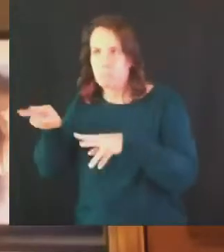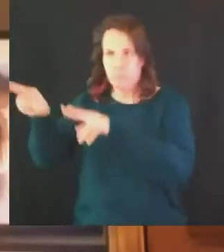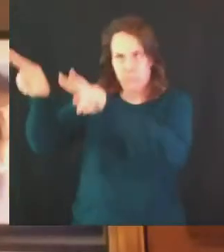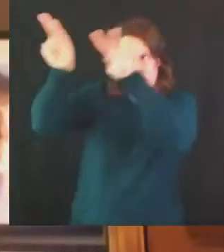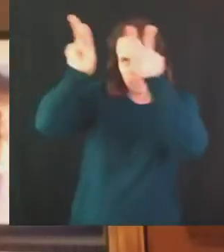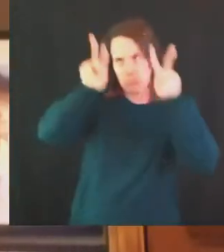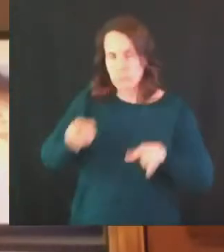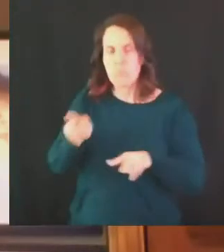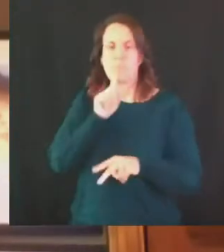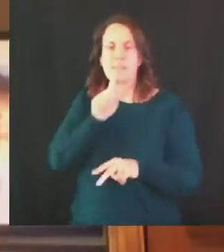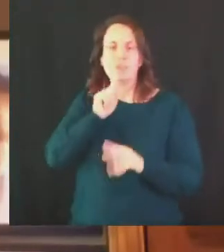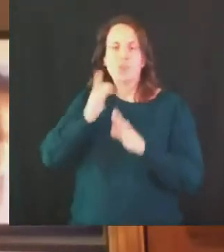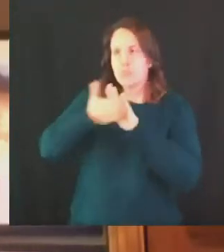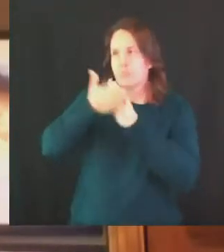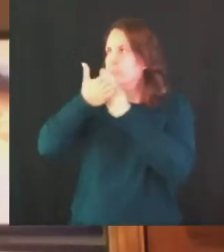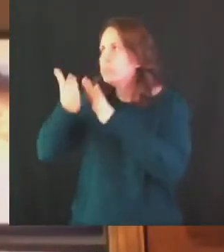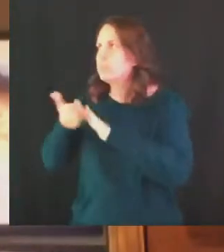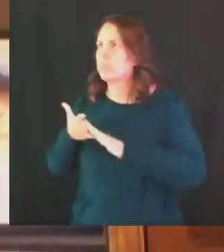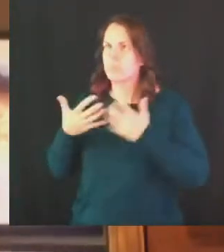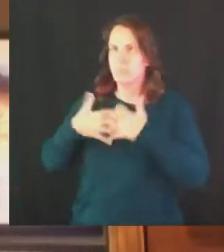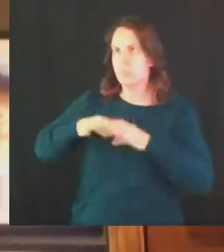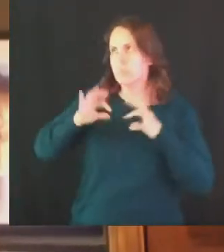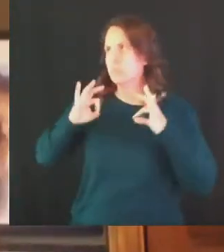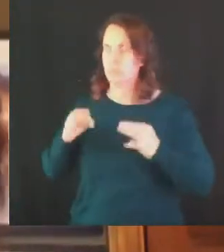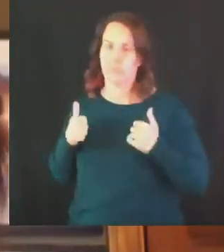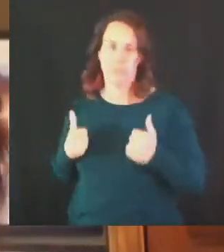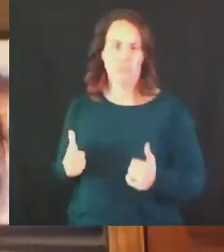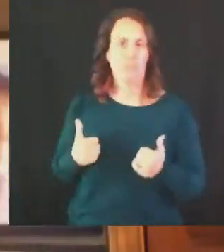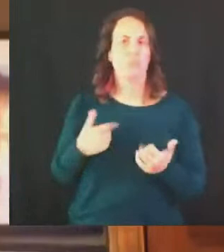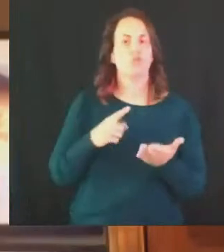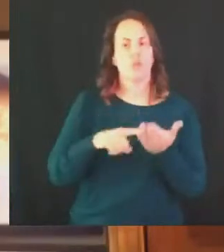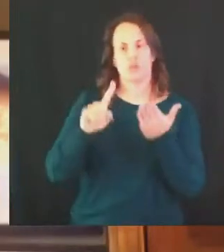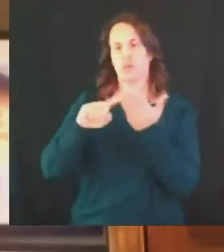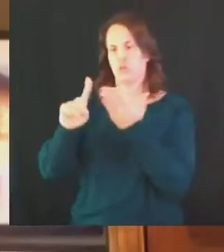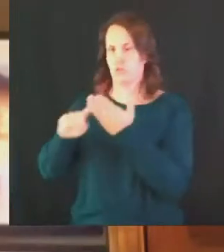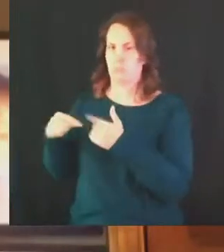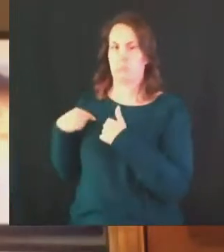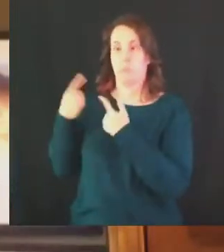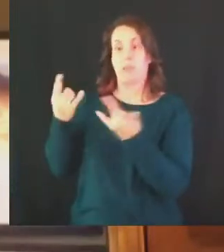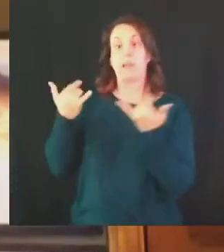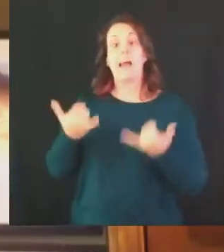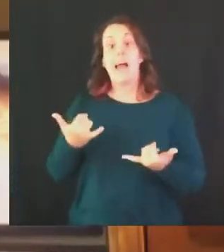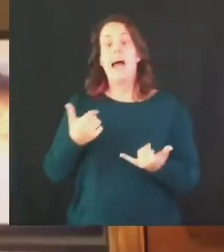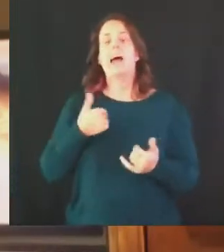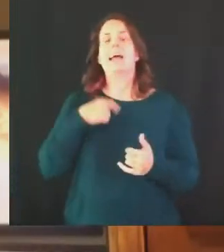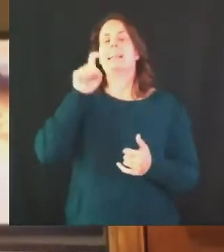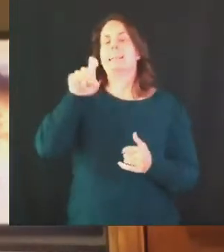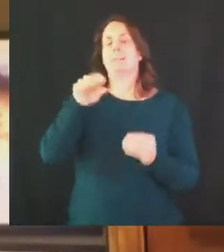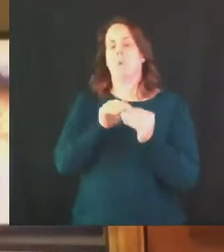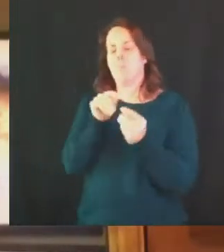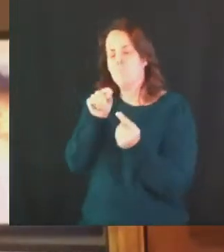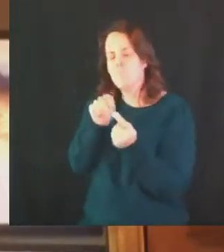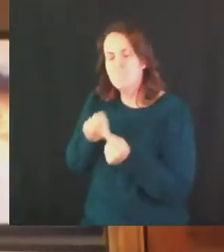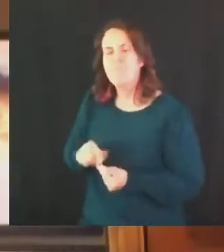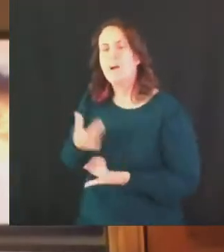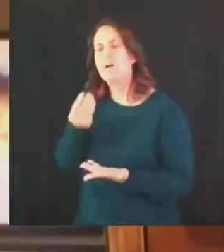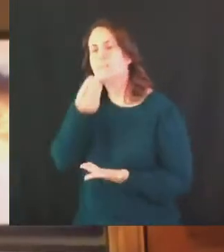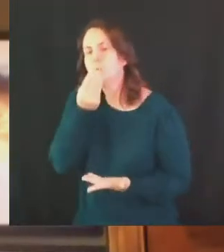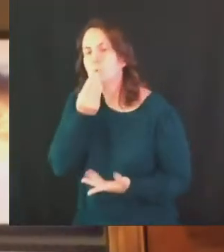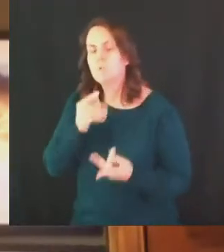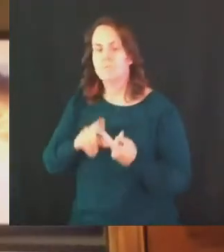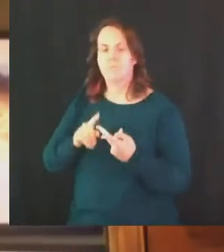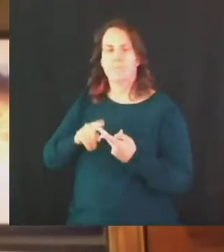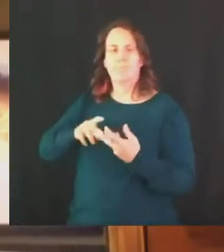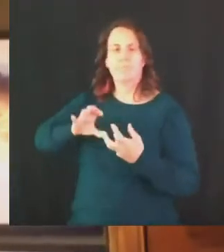those essential patient services like food, the electronic medical record, et cetera, to bring back